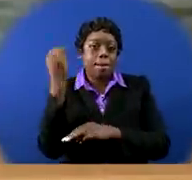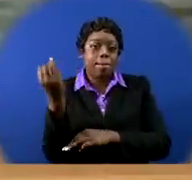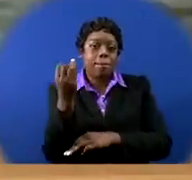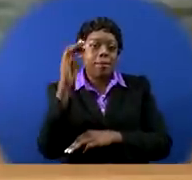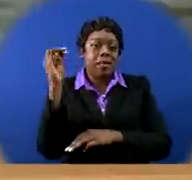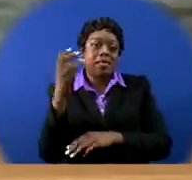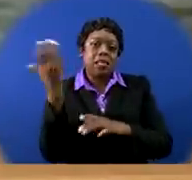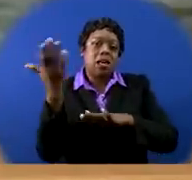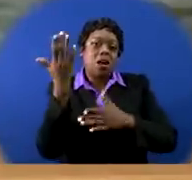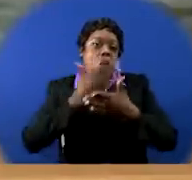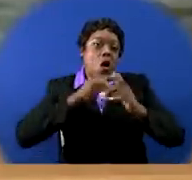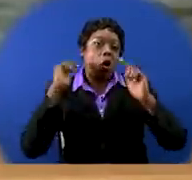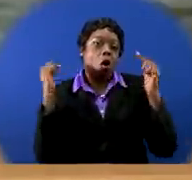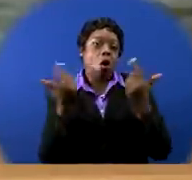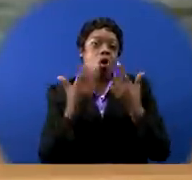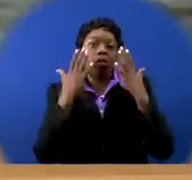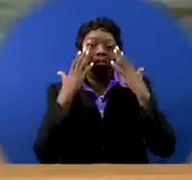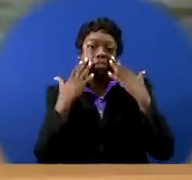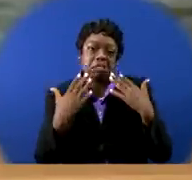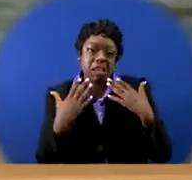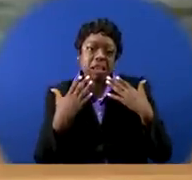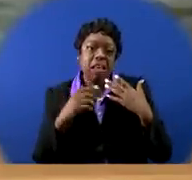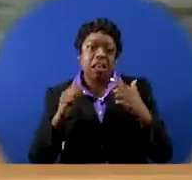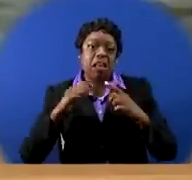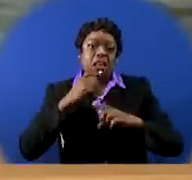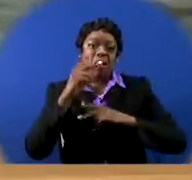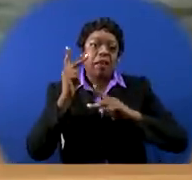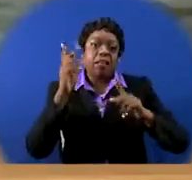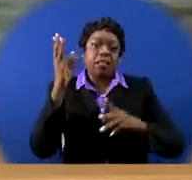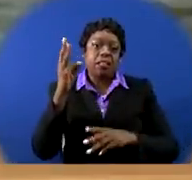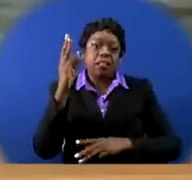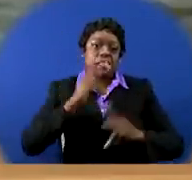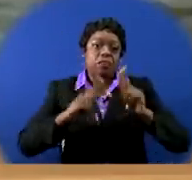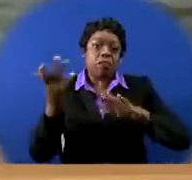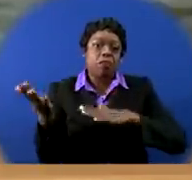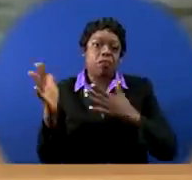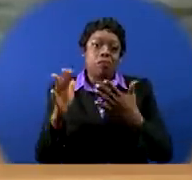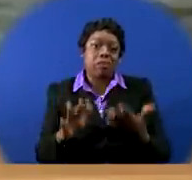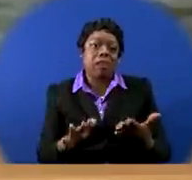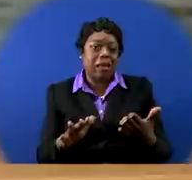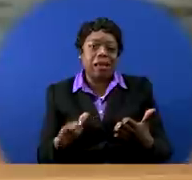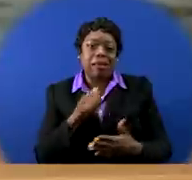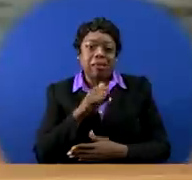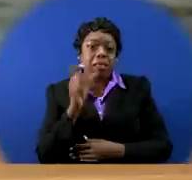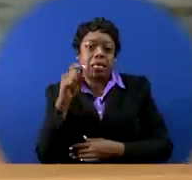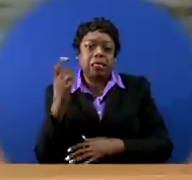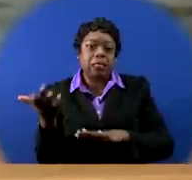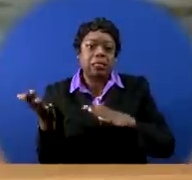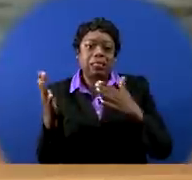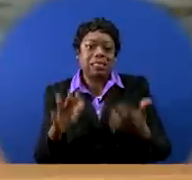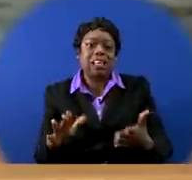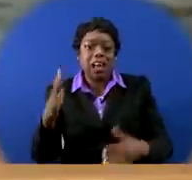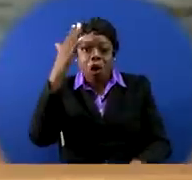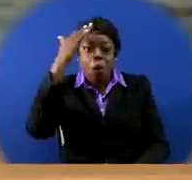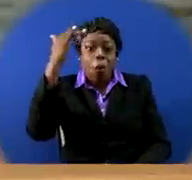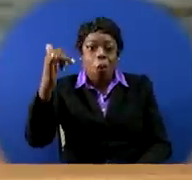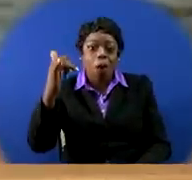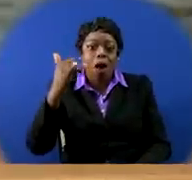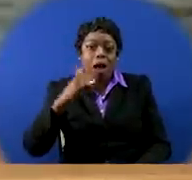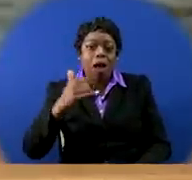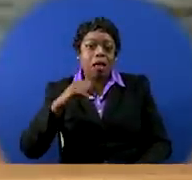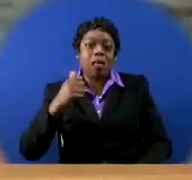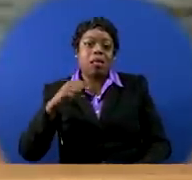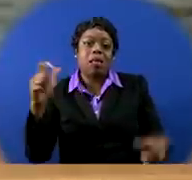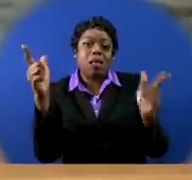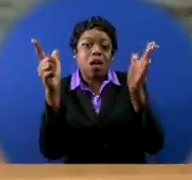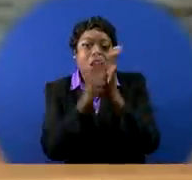Nashville. Nashville and the nation has been crying because of an unnecessary death, because our legislators refuse